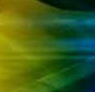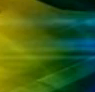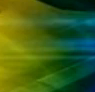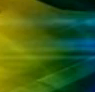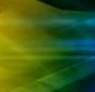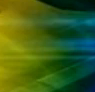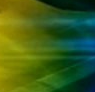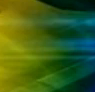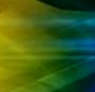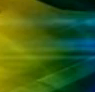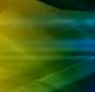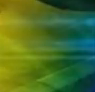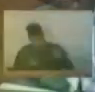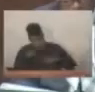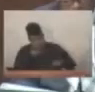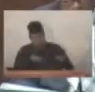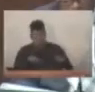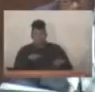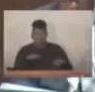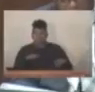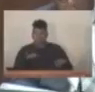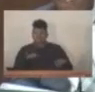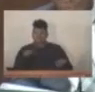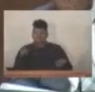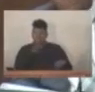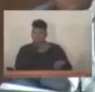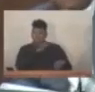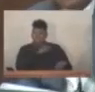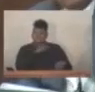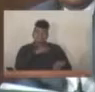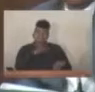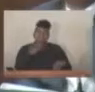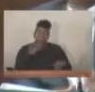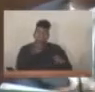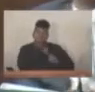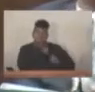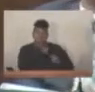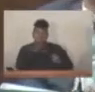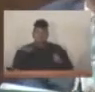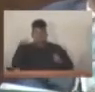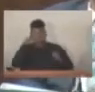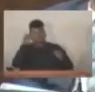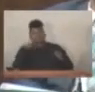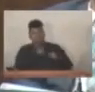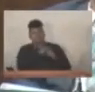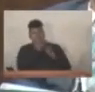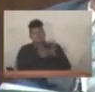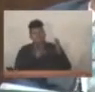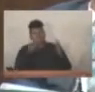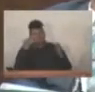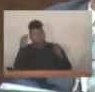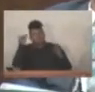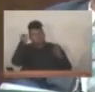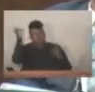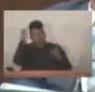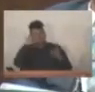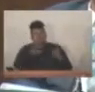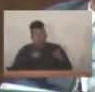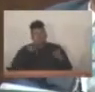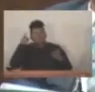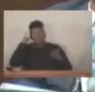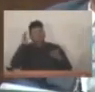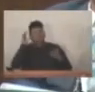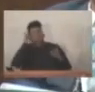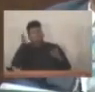all its stages. On Tuesday, the House of Representatives, the lower house, voted in favor of